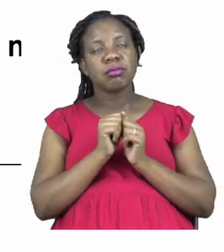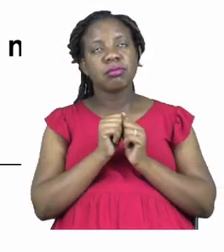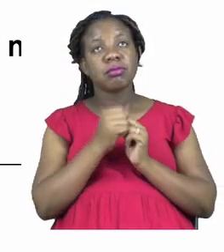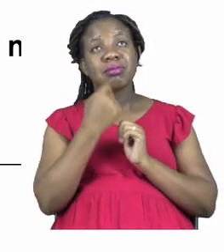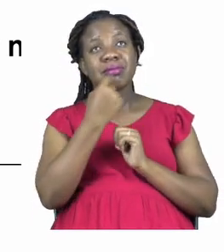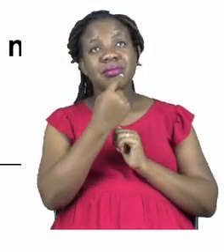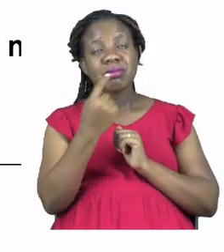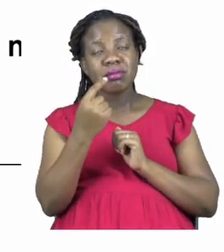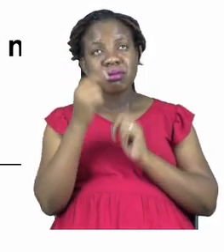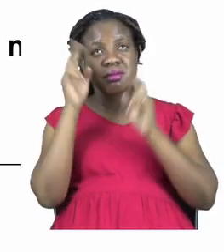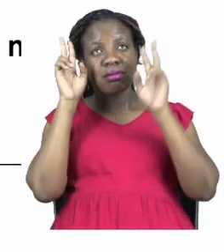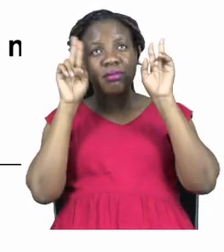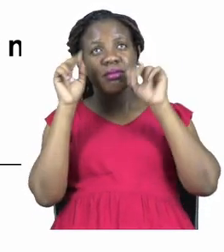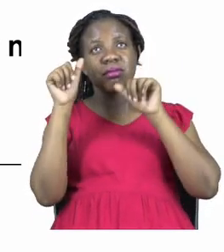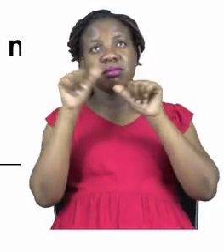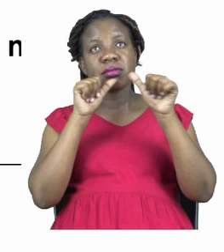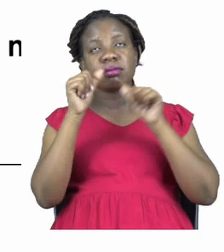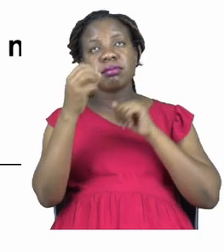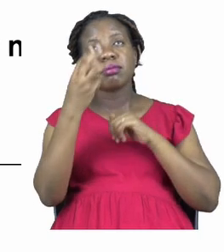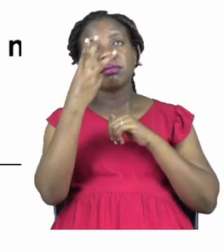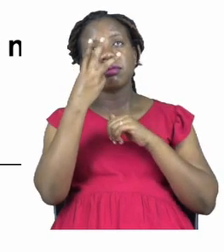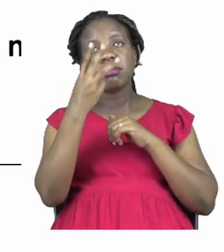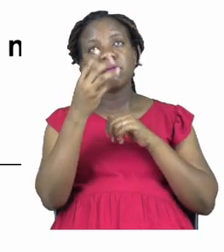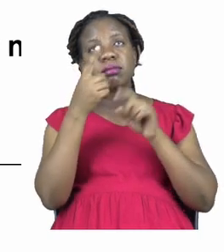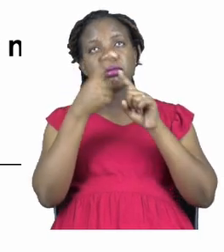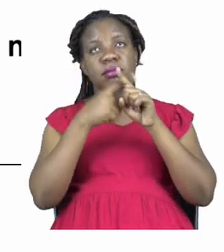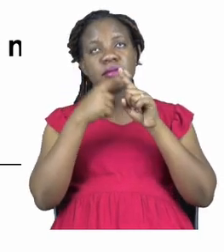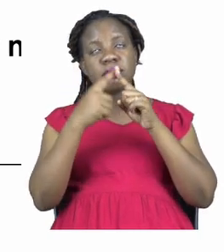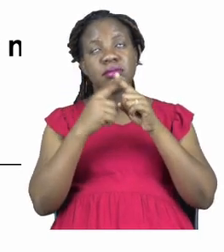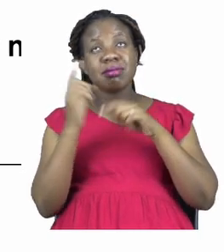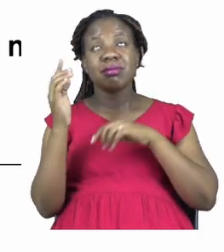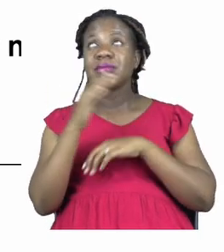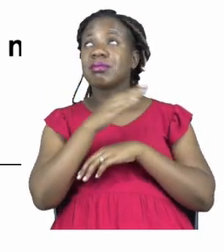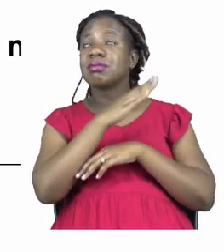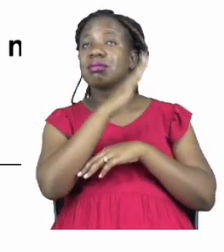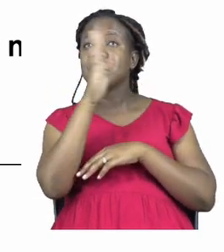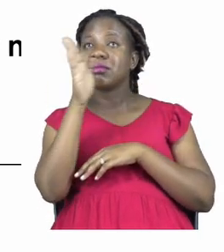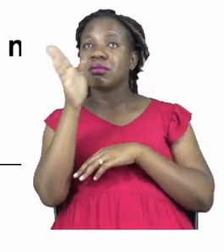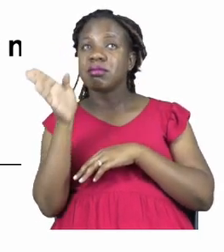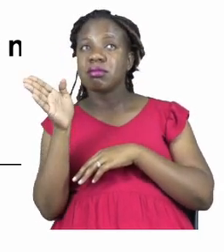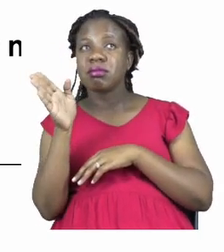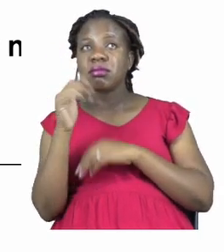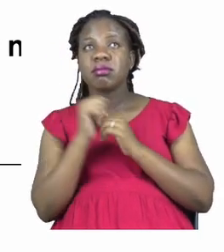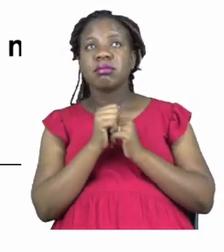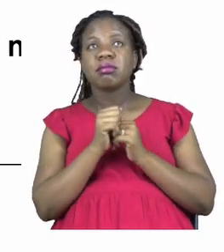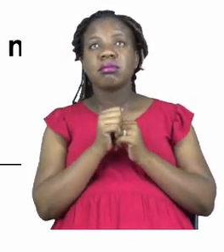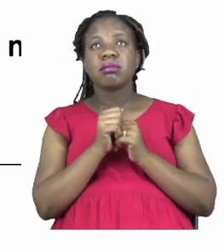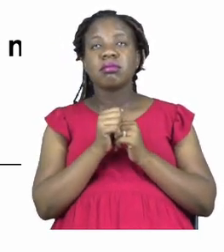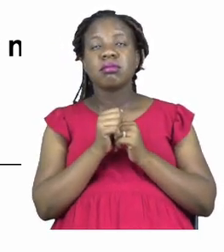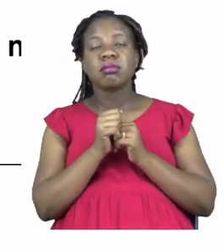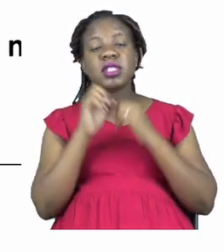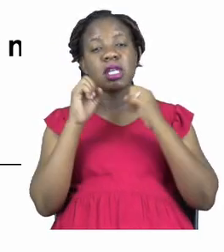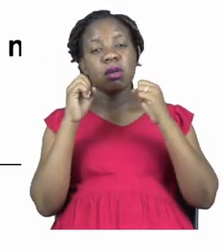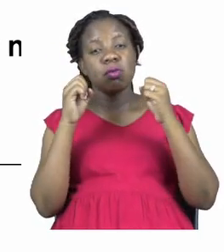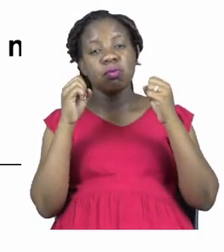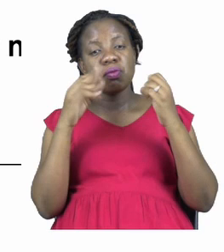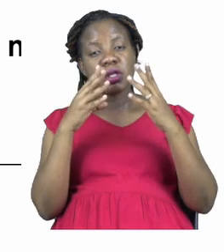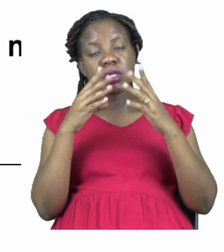day. How many carrots do they eat all together?